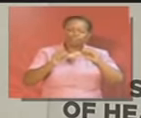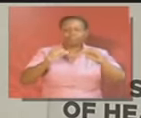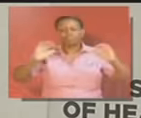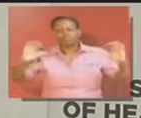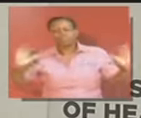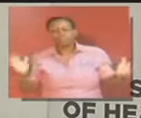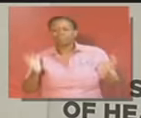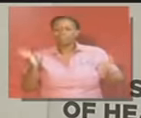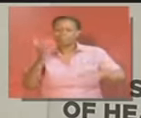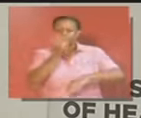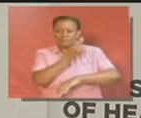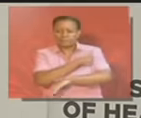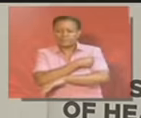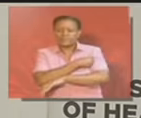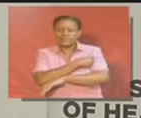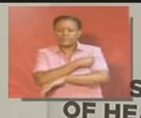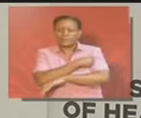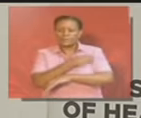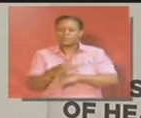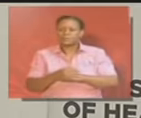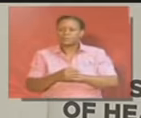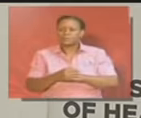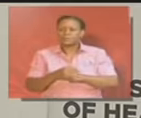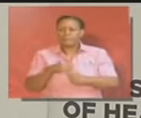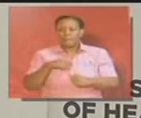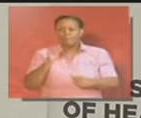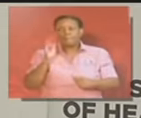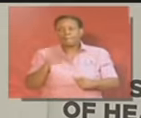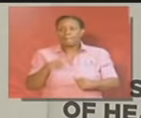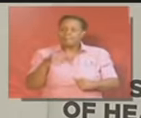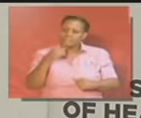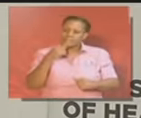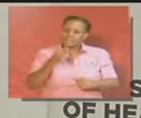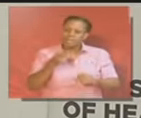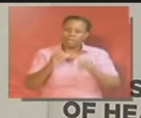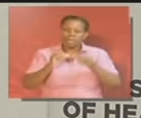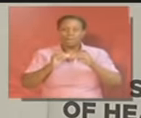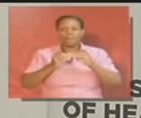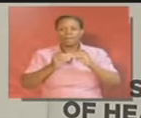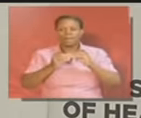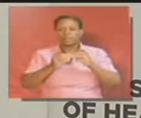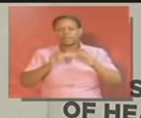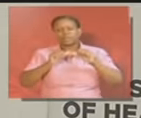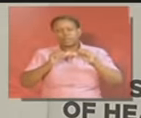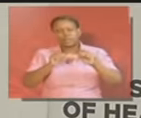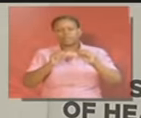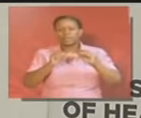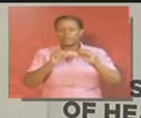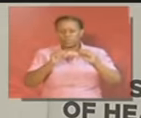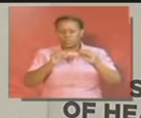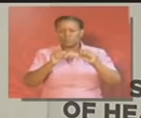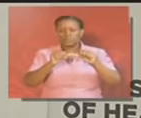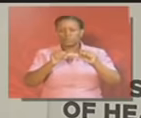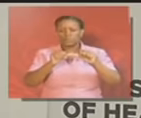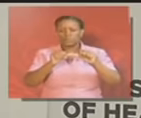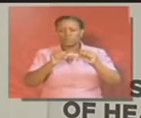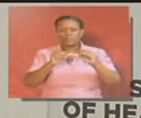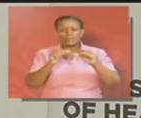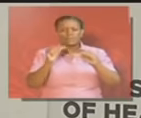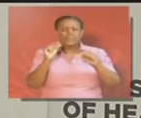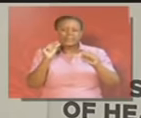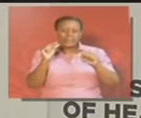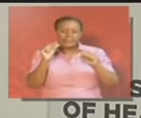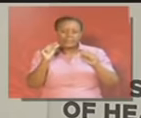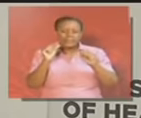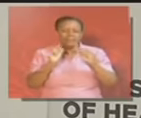I should say that the numbers have been consistent, but we've been seeing a little rise as we move forward, so